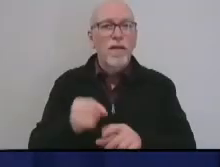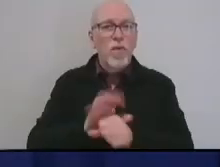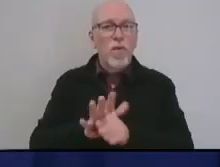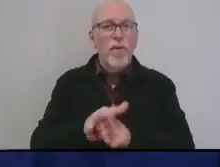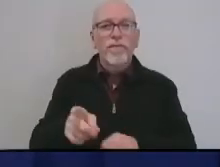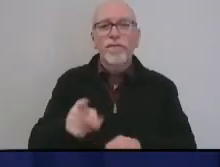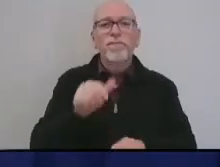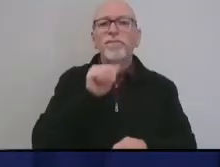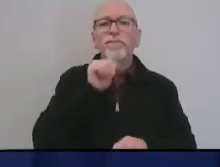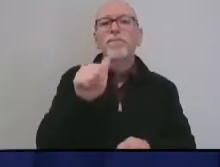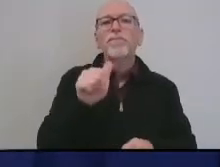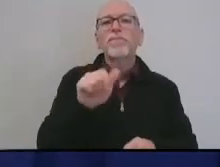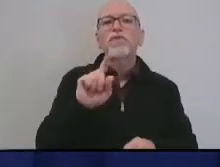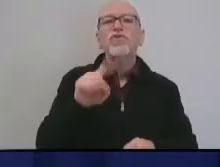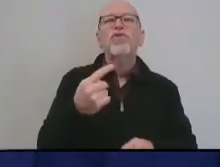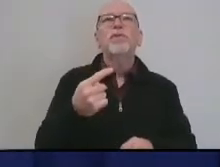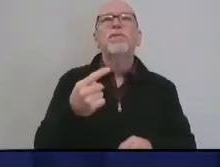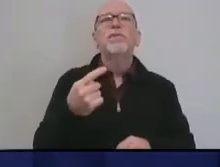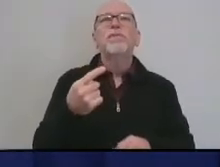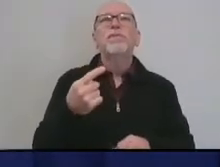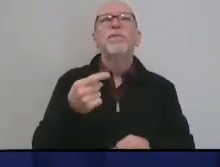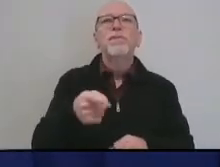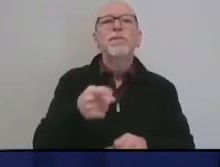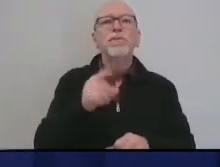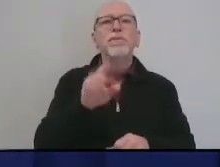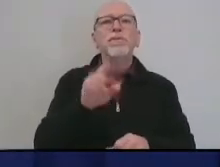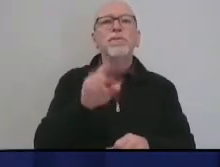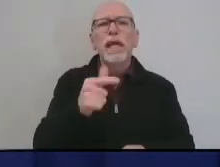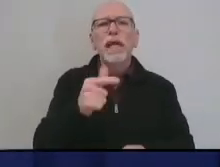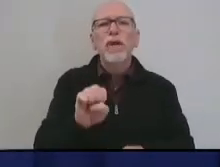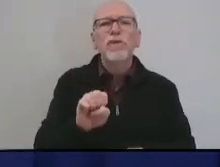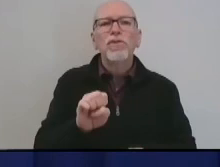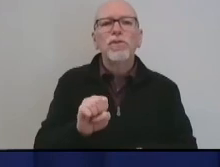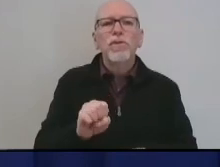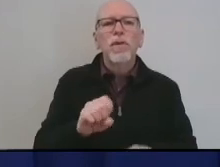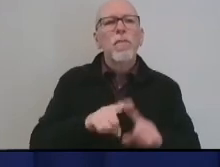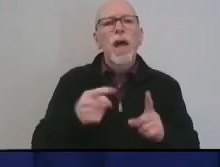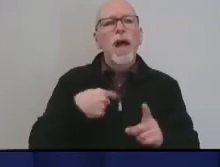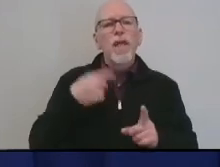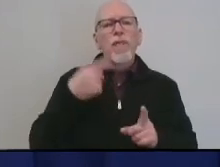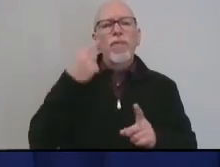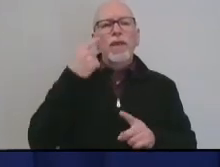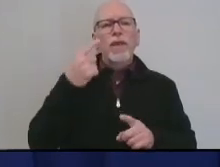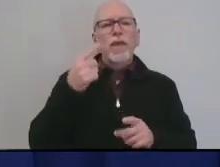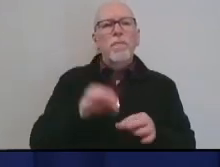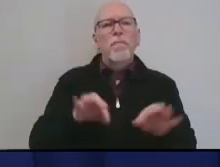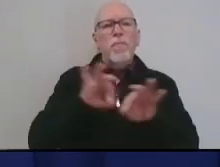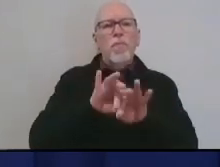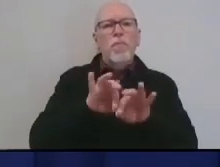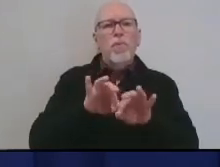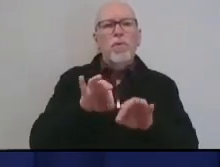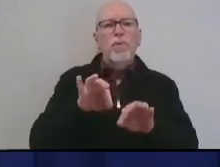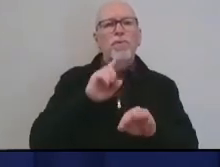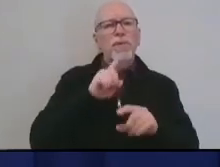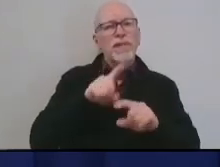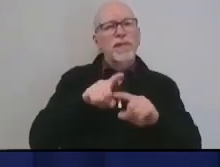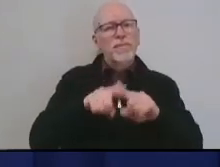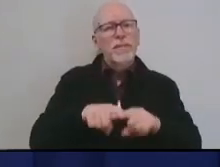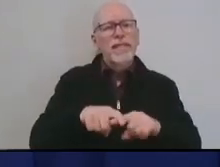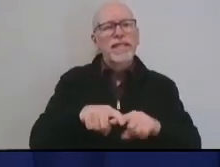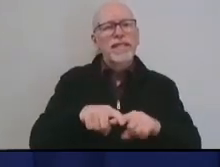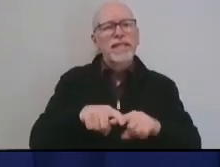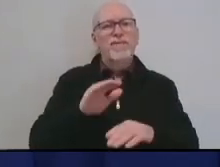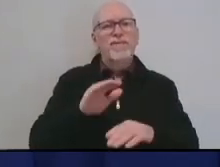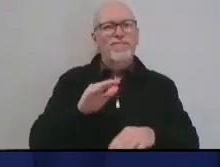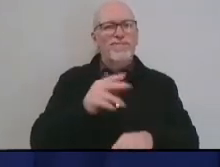just that they are a certain age group. And I think the important thing is that it depends a lot on our vaccine. And Dr. Weaver said